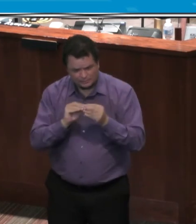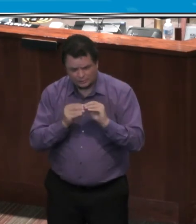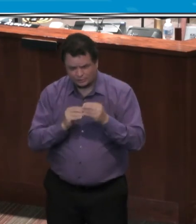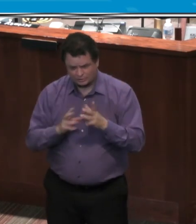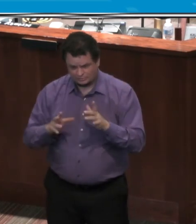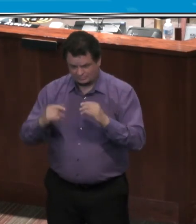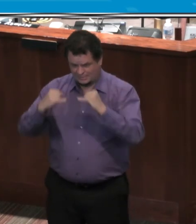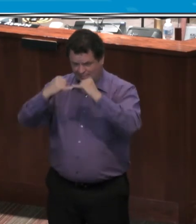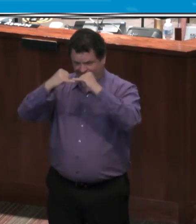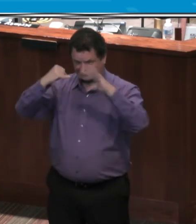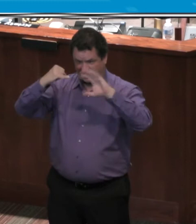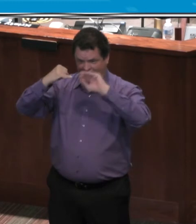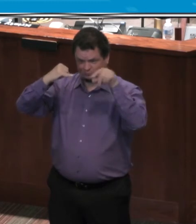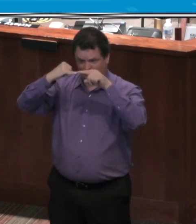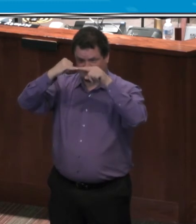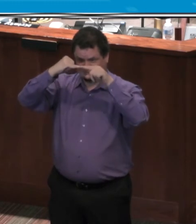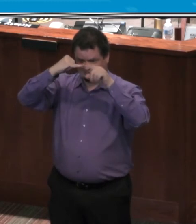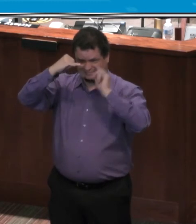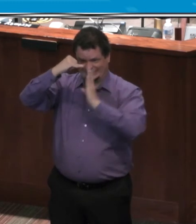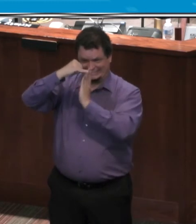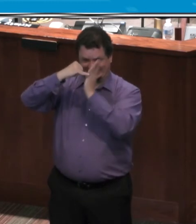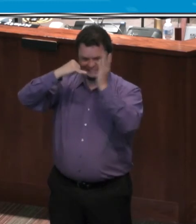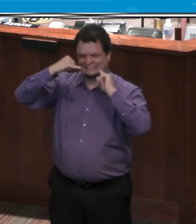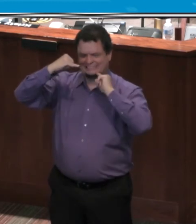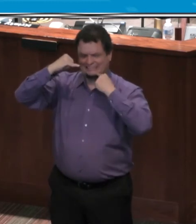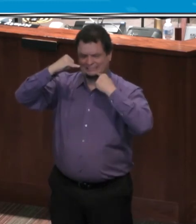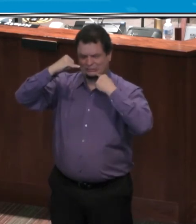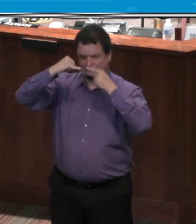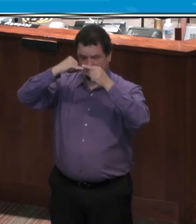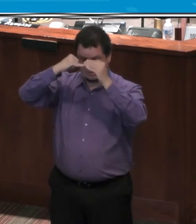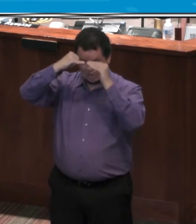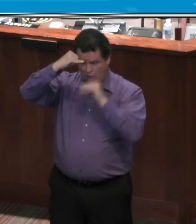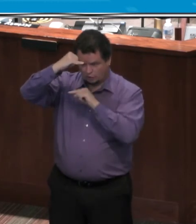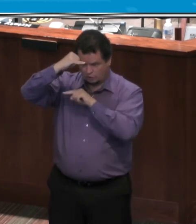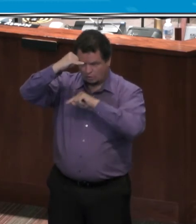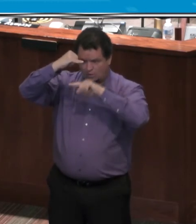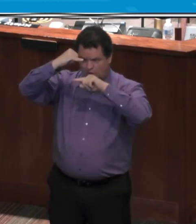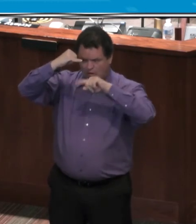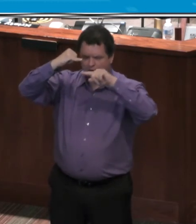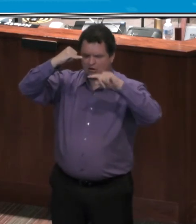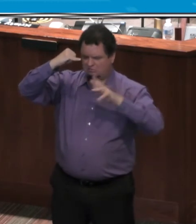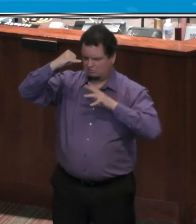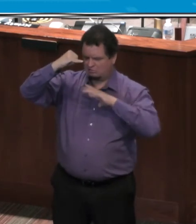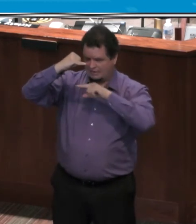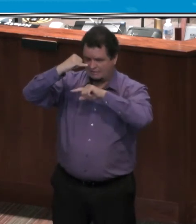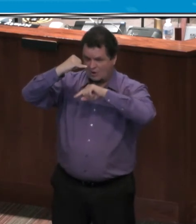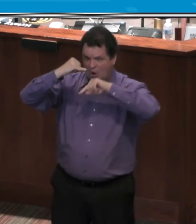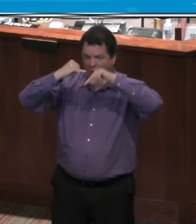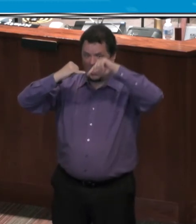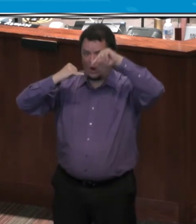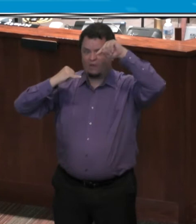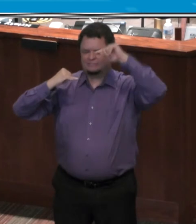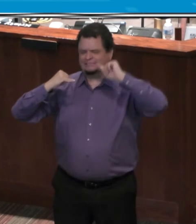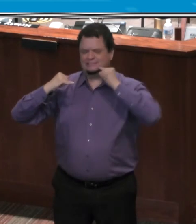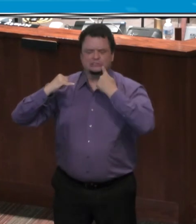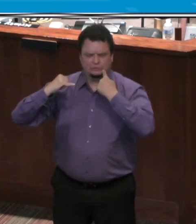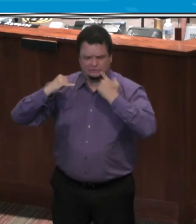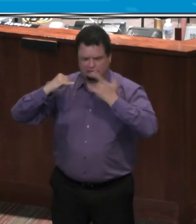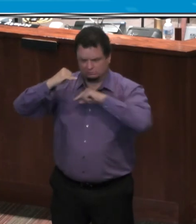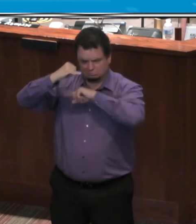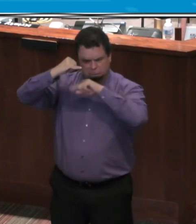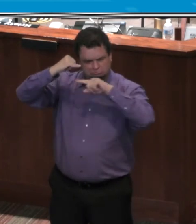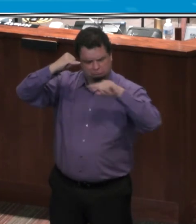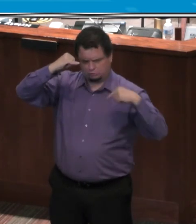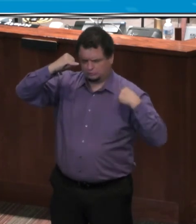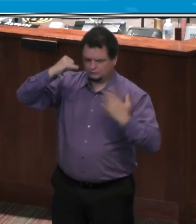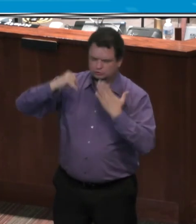again, this page is also responsive to the date selected positivity changes, and the cards change as you go. So